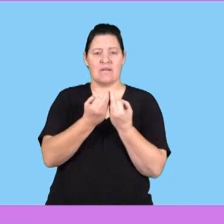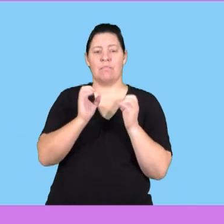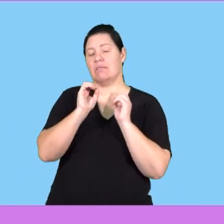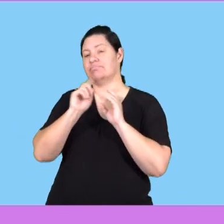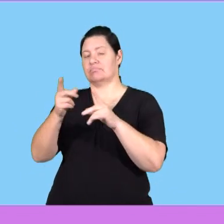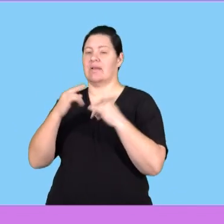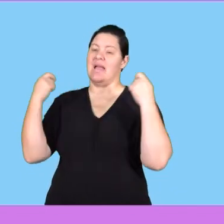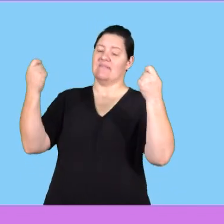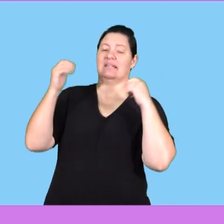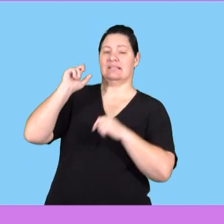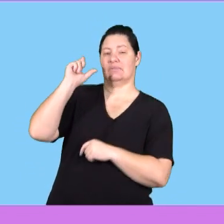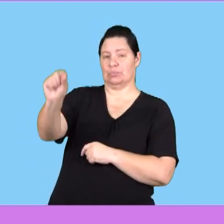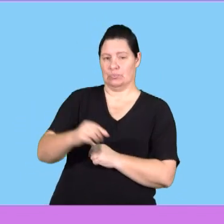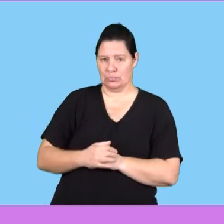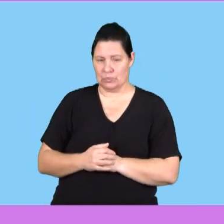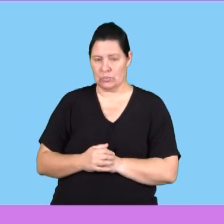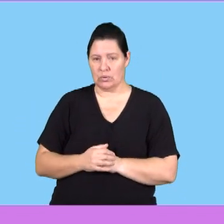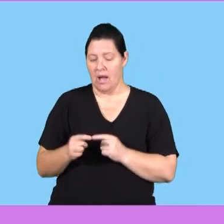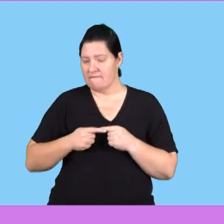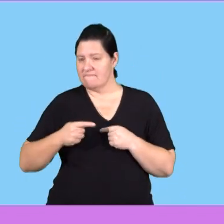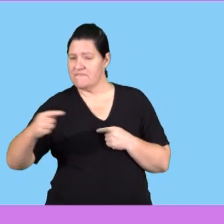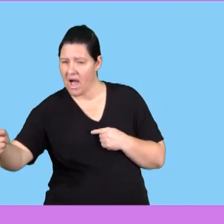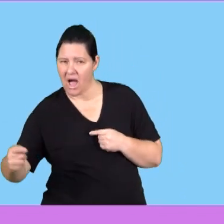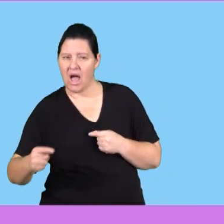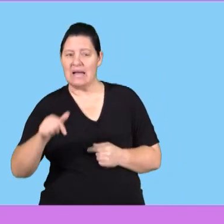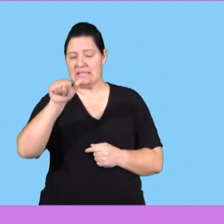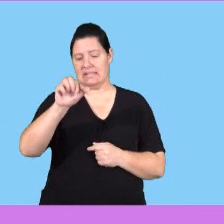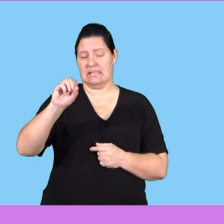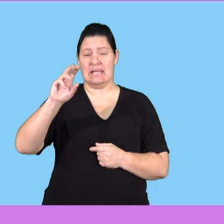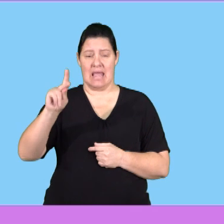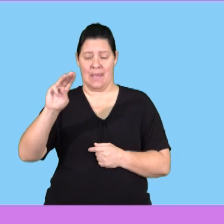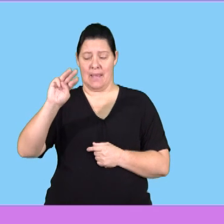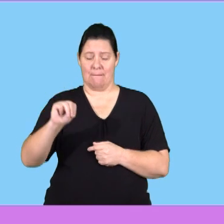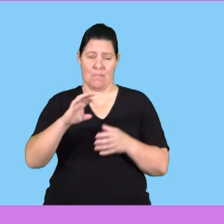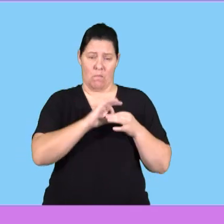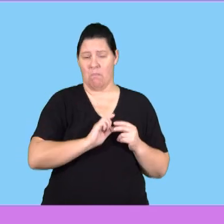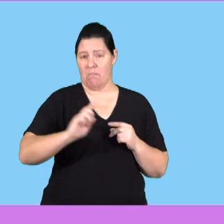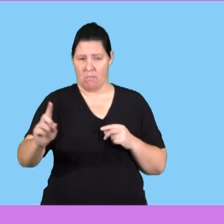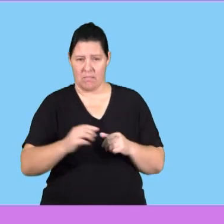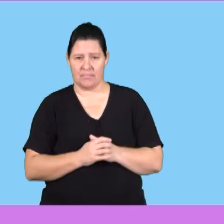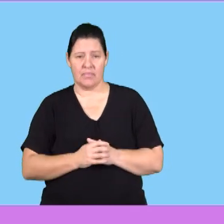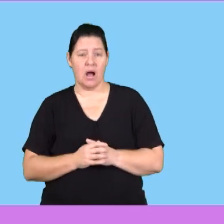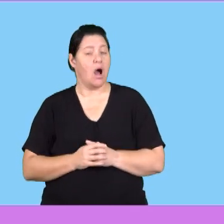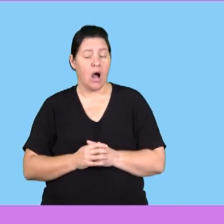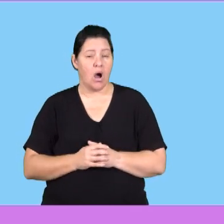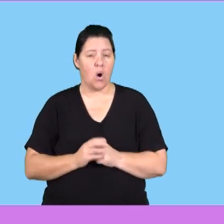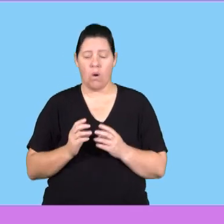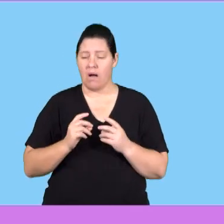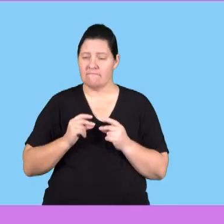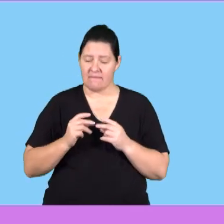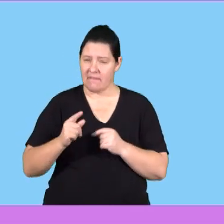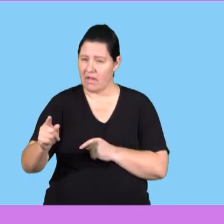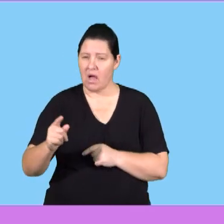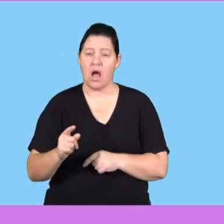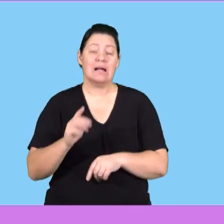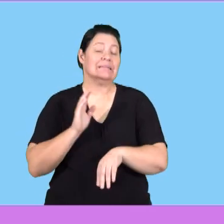an event. The distance traveled was 60 kilometers, and she has covered the distance in 30 minutes. So